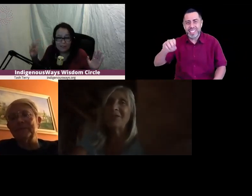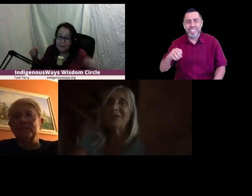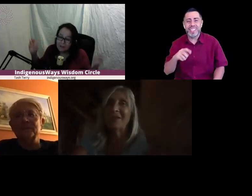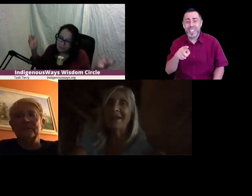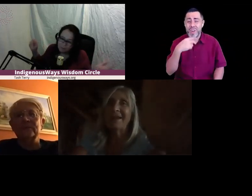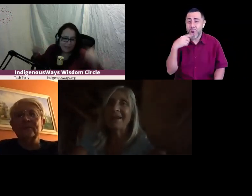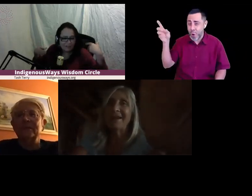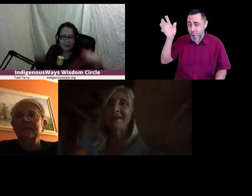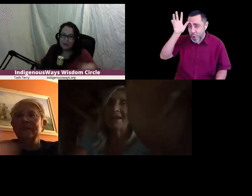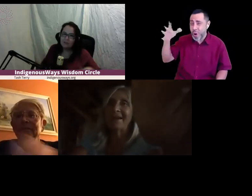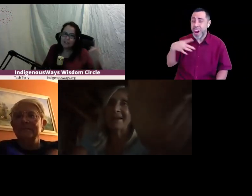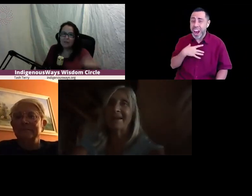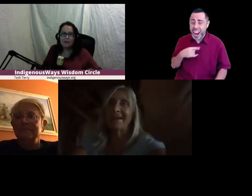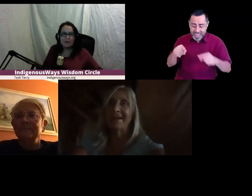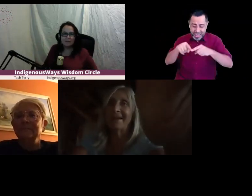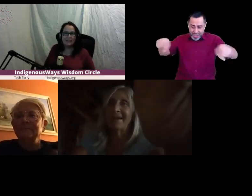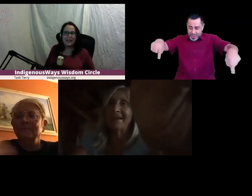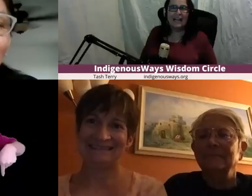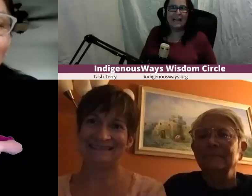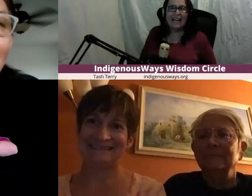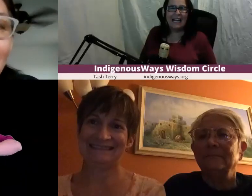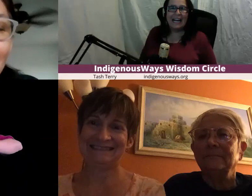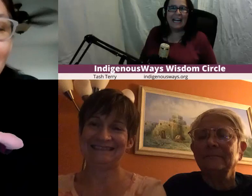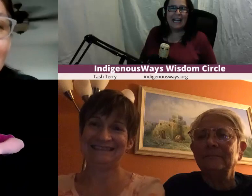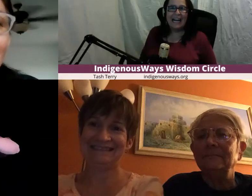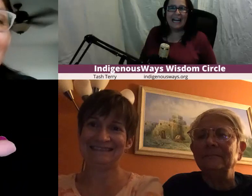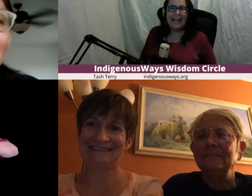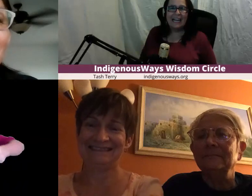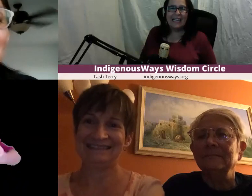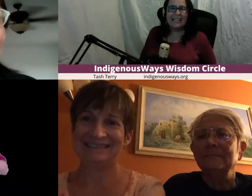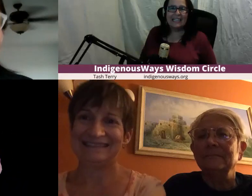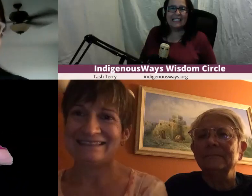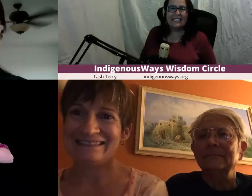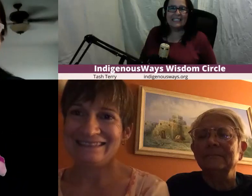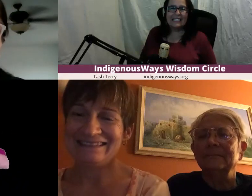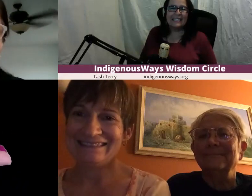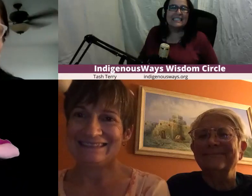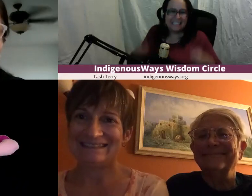back together, pass them on. We'll take them up. It was the grandmas that loved it.